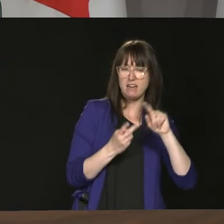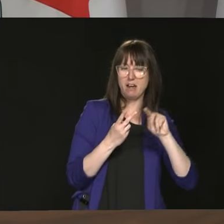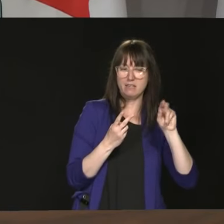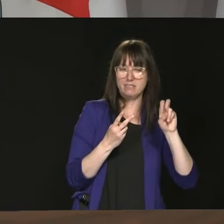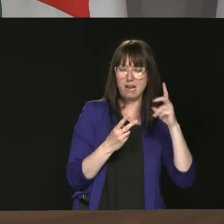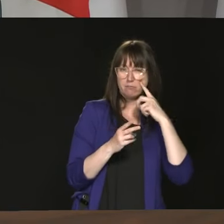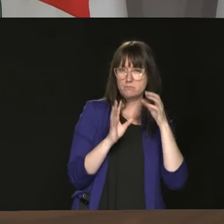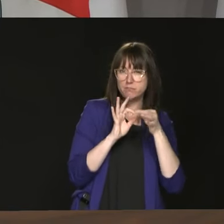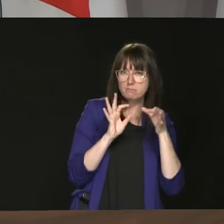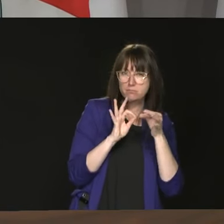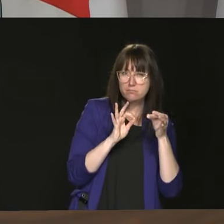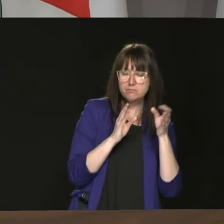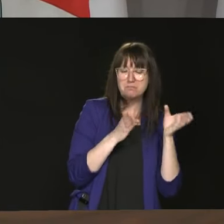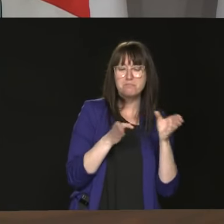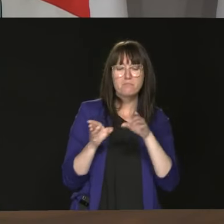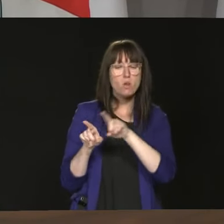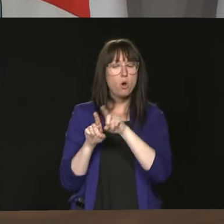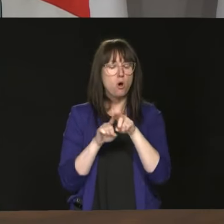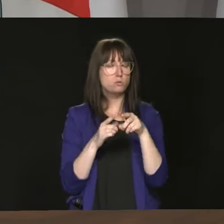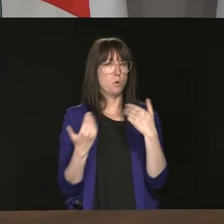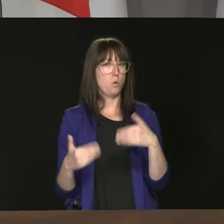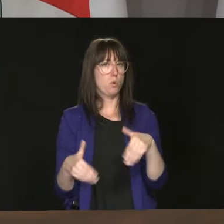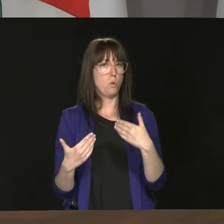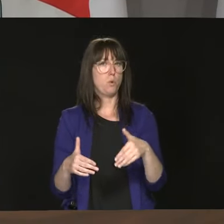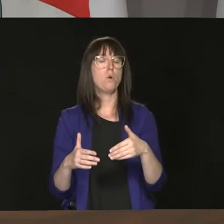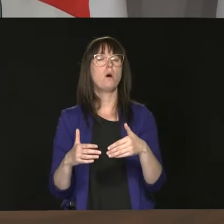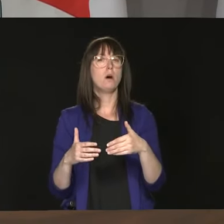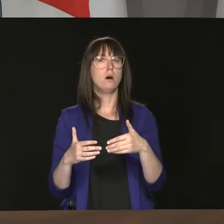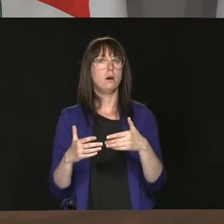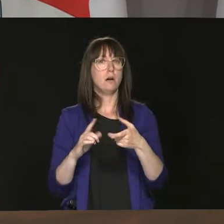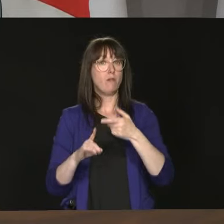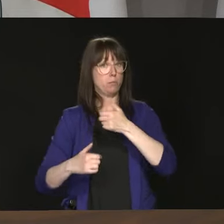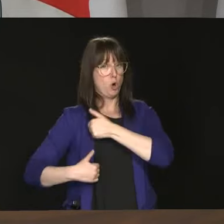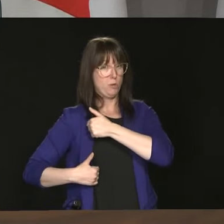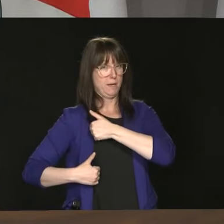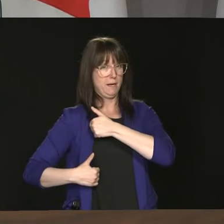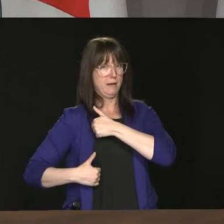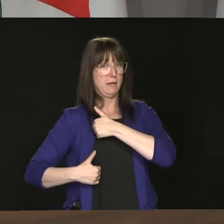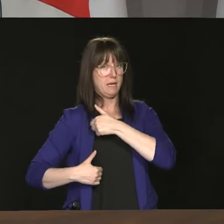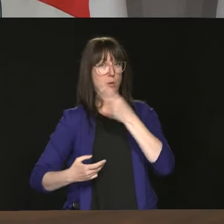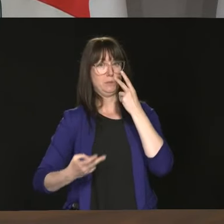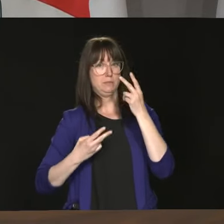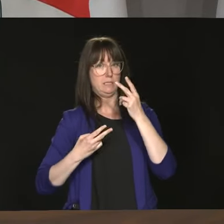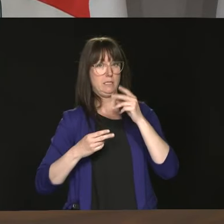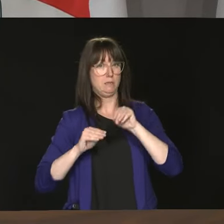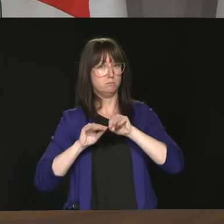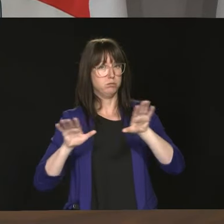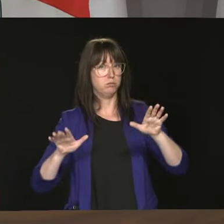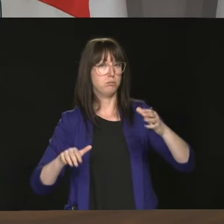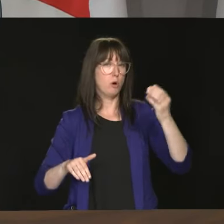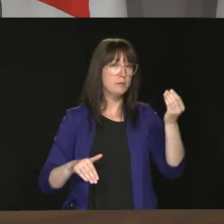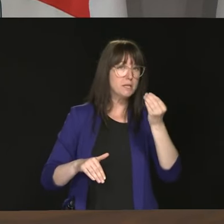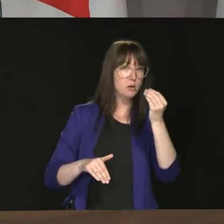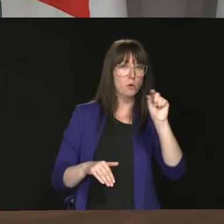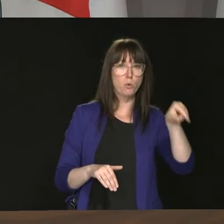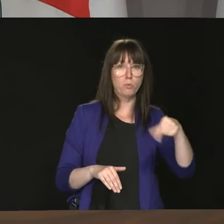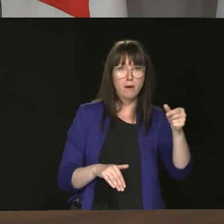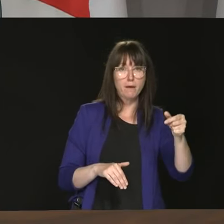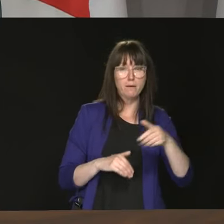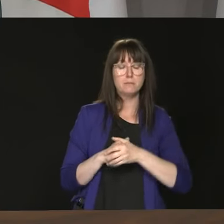extraordinary efforts by the Canadian Armed Forces that we're seeing in Ontario and Quebec. The Prime Minister said something